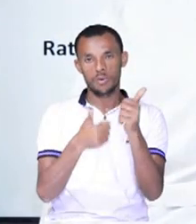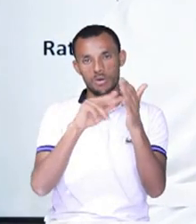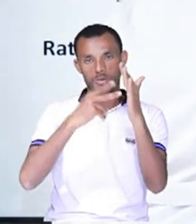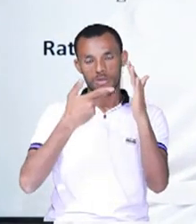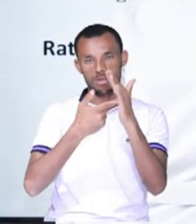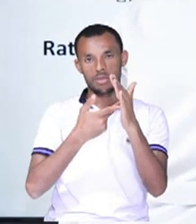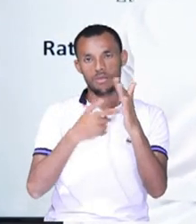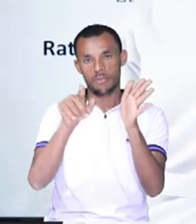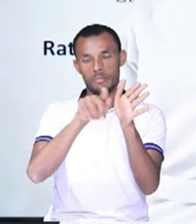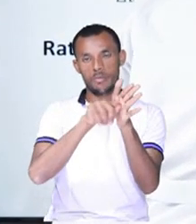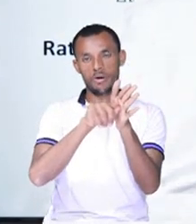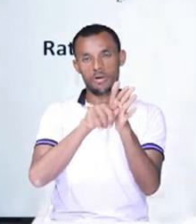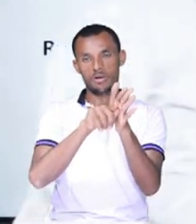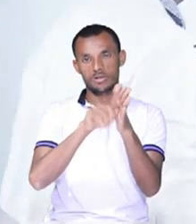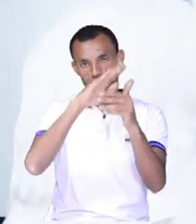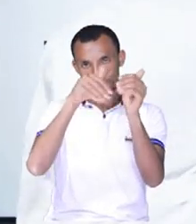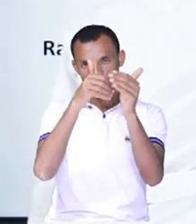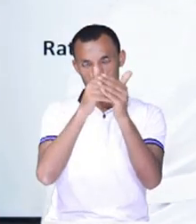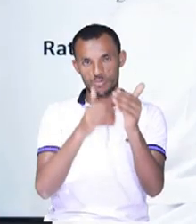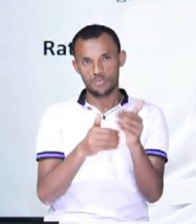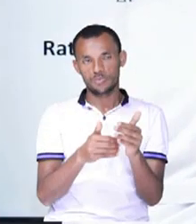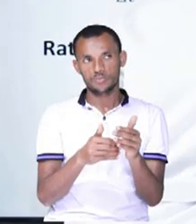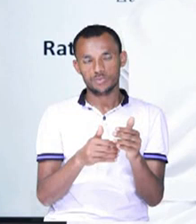means minus as a whole,